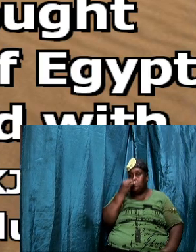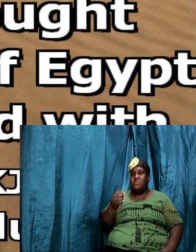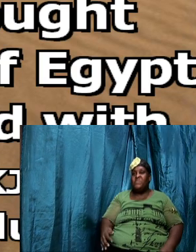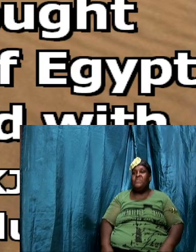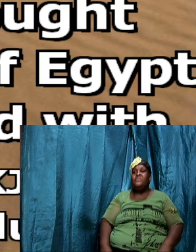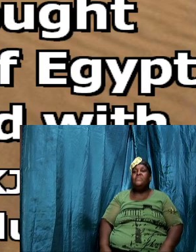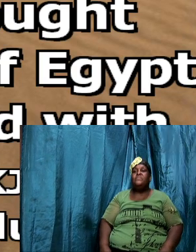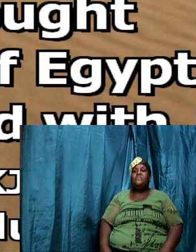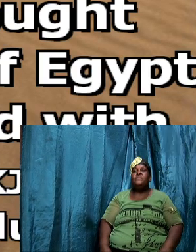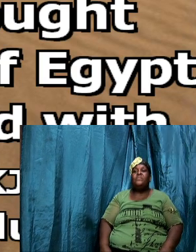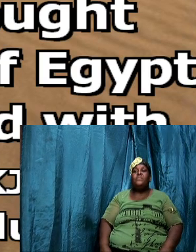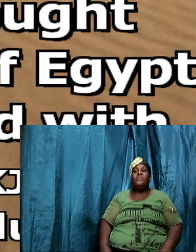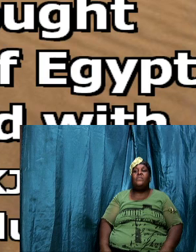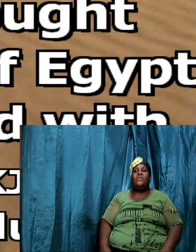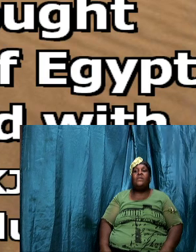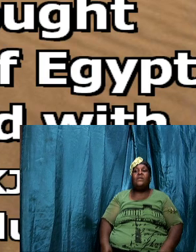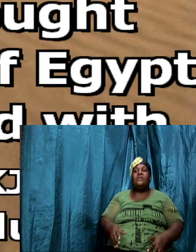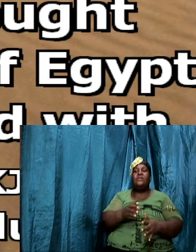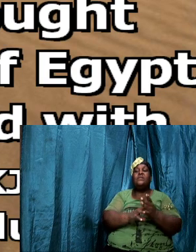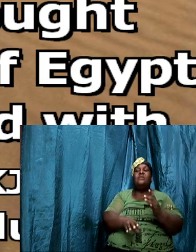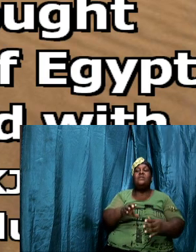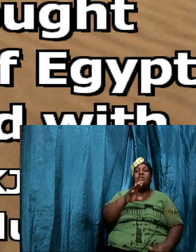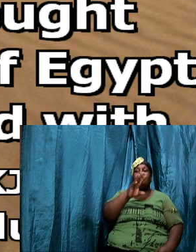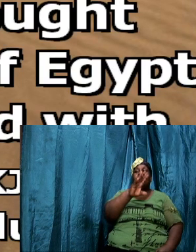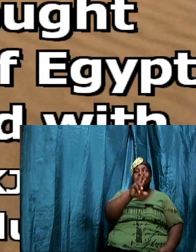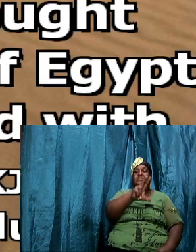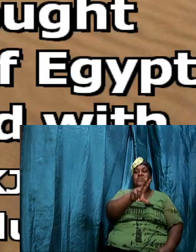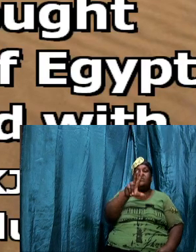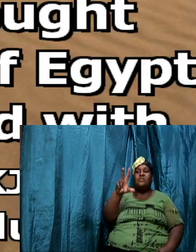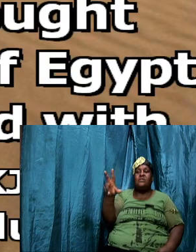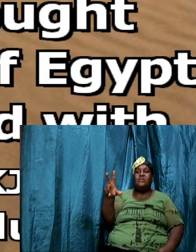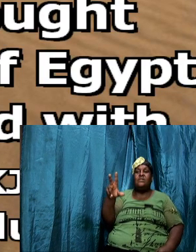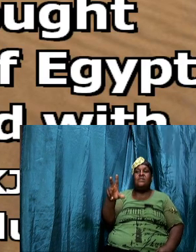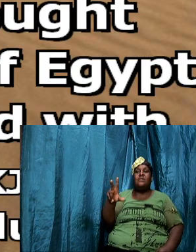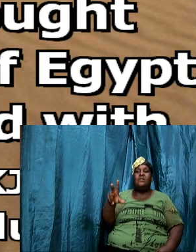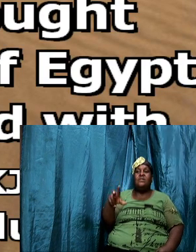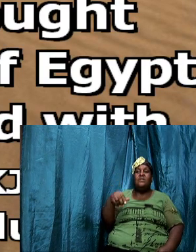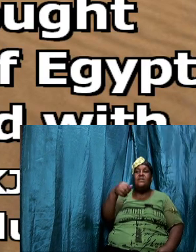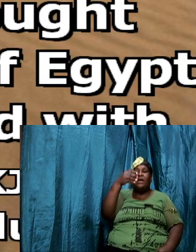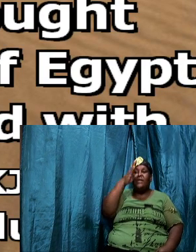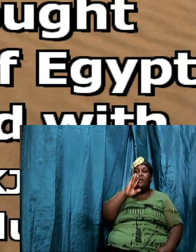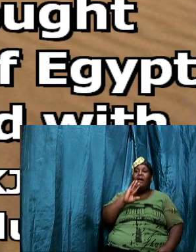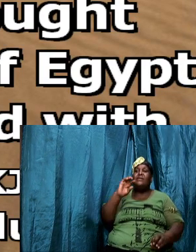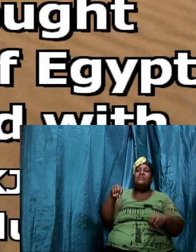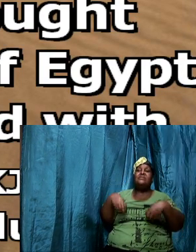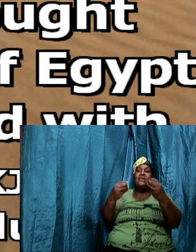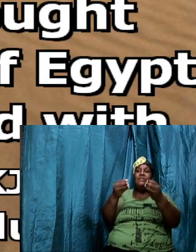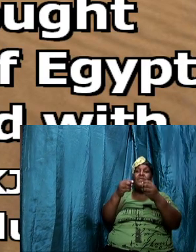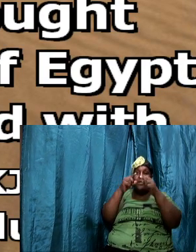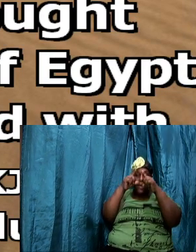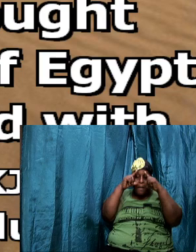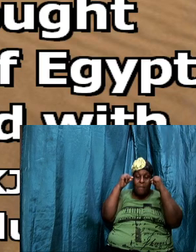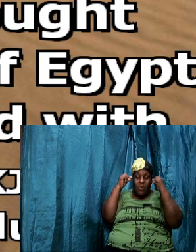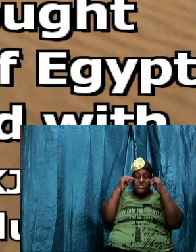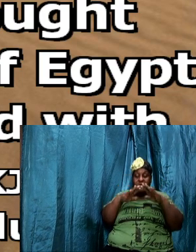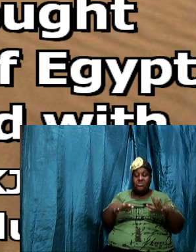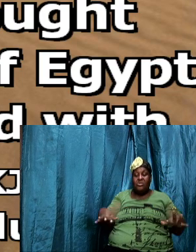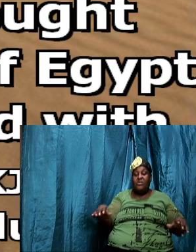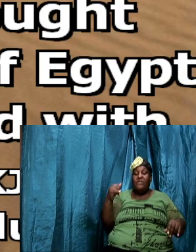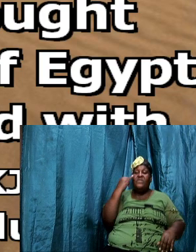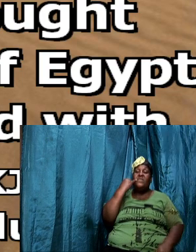And if we go over to chapter 33, we're going to see God handing them back over to Moses again. But the point we are